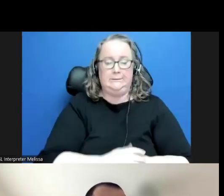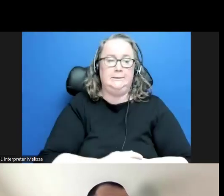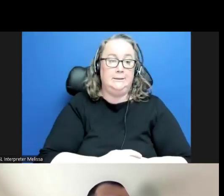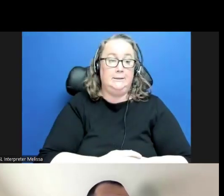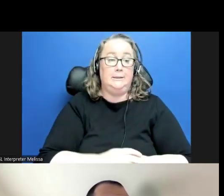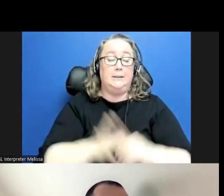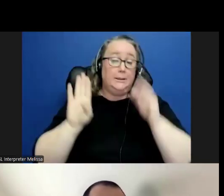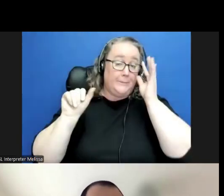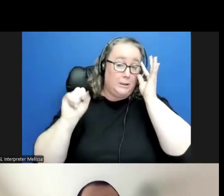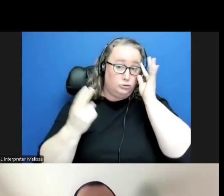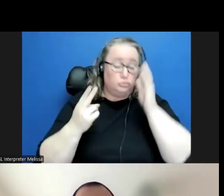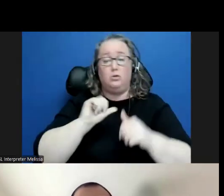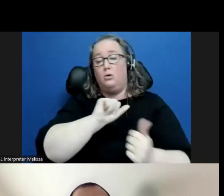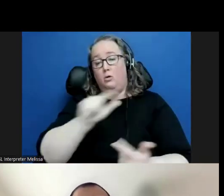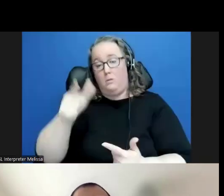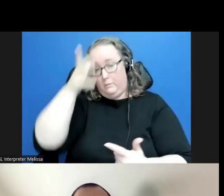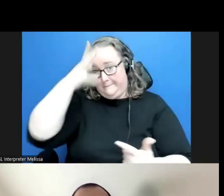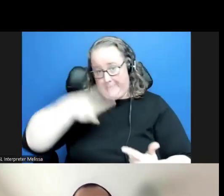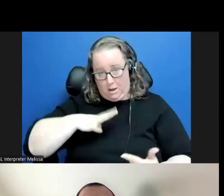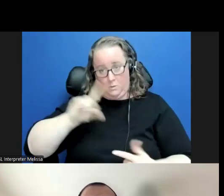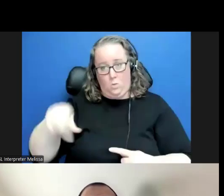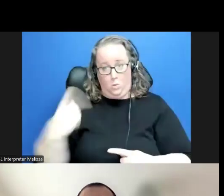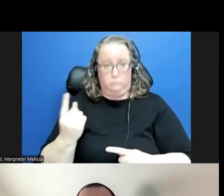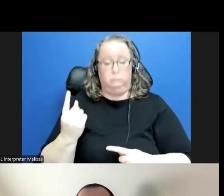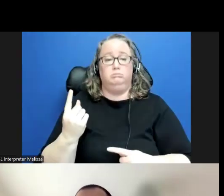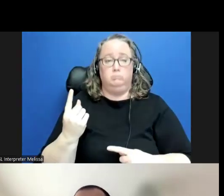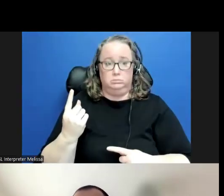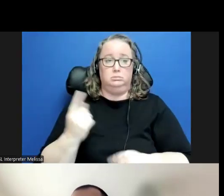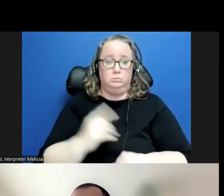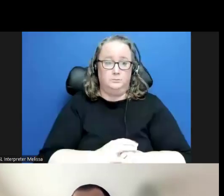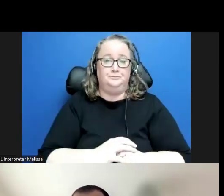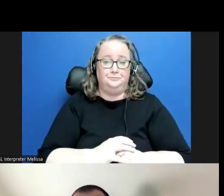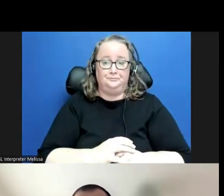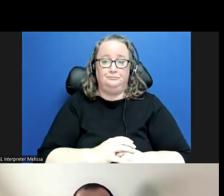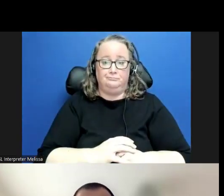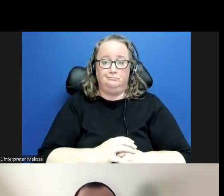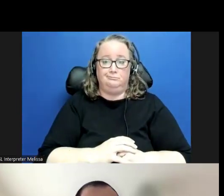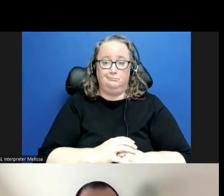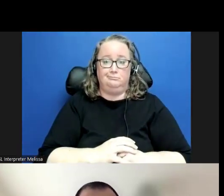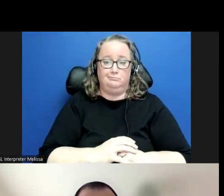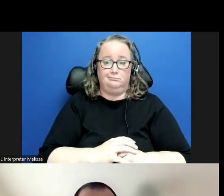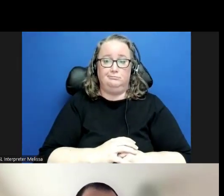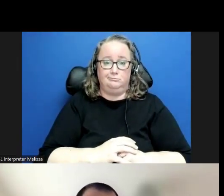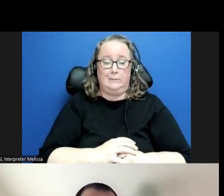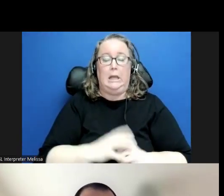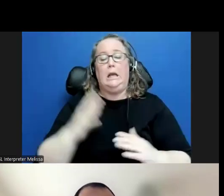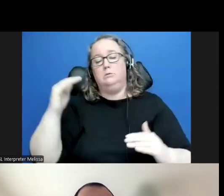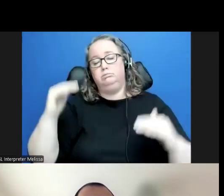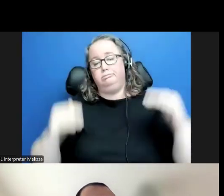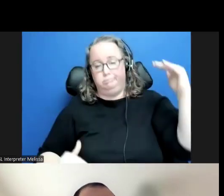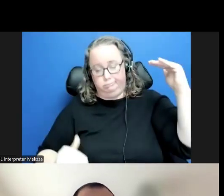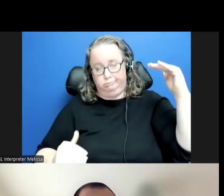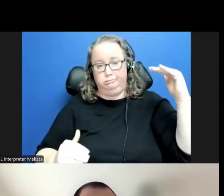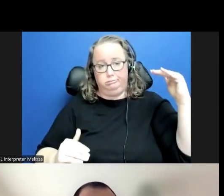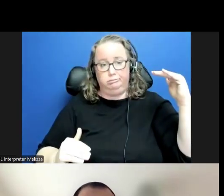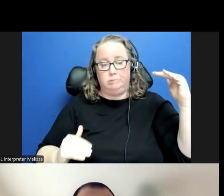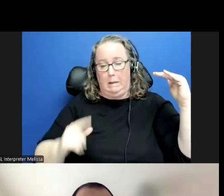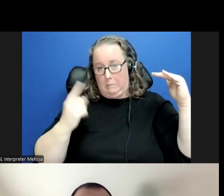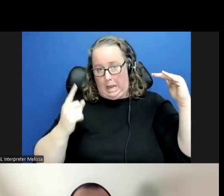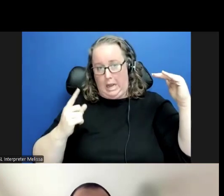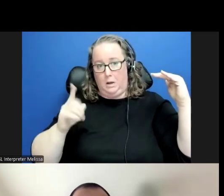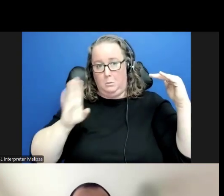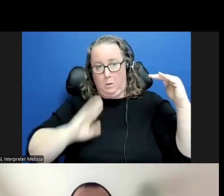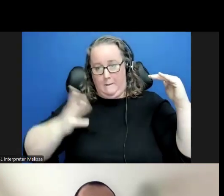Bridgewater is an all-male facility. It is disproportionately Black and brown men and